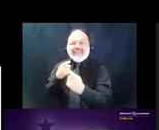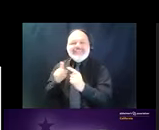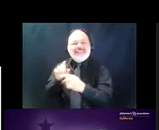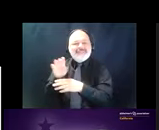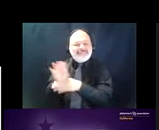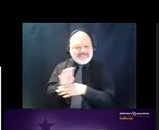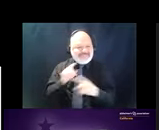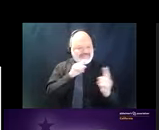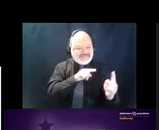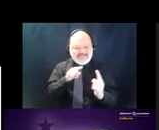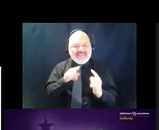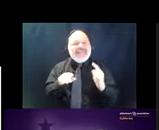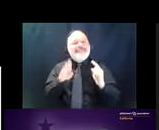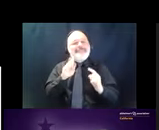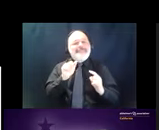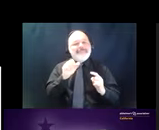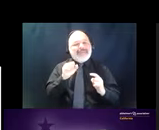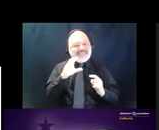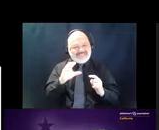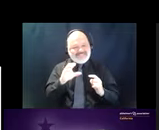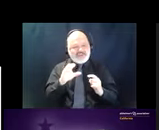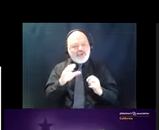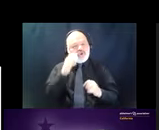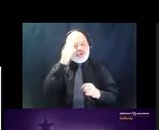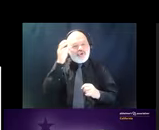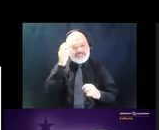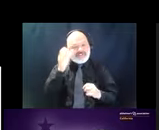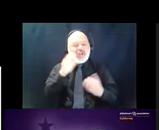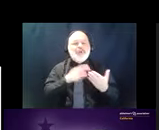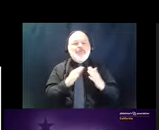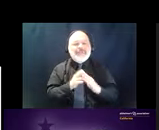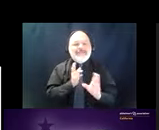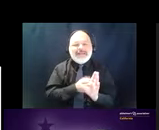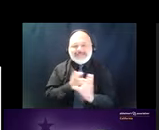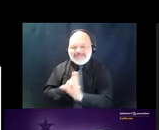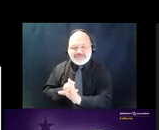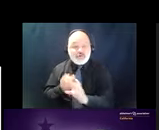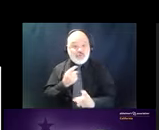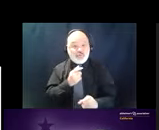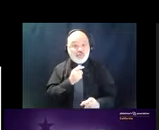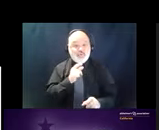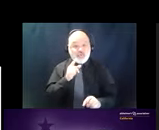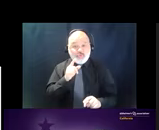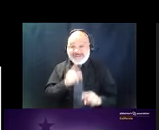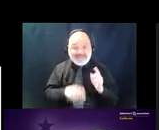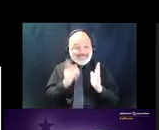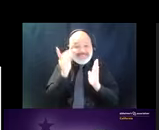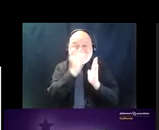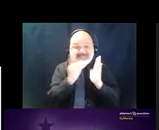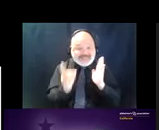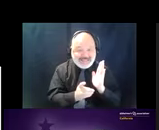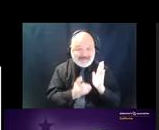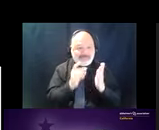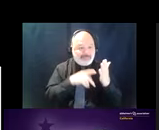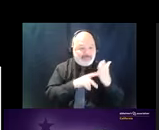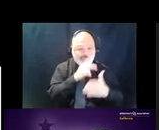basic concept is really the community participation. We cannot design programs with our community if we don't hear their voice and